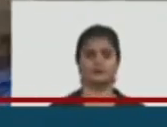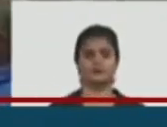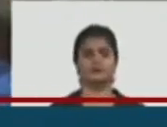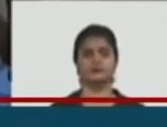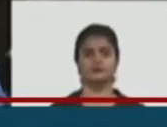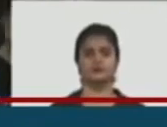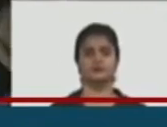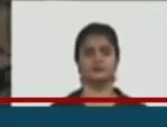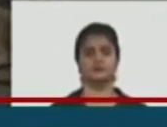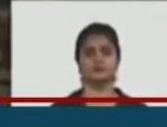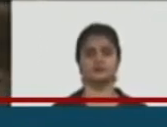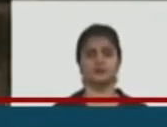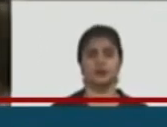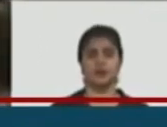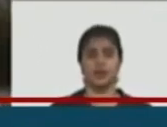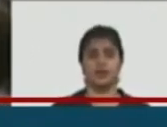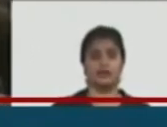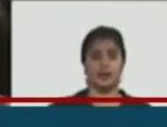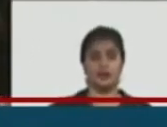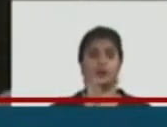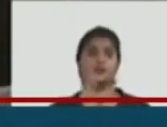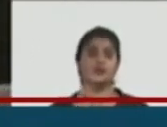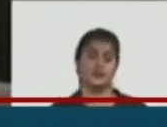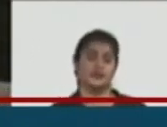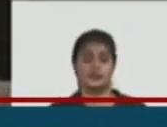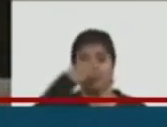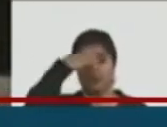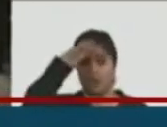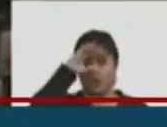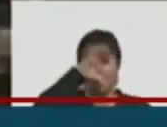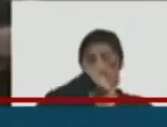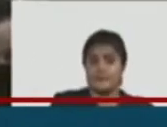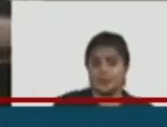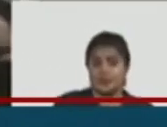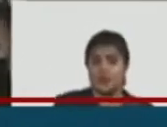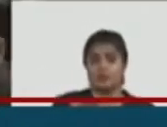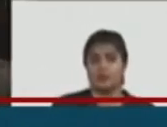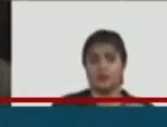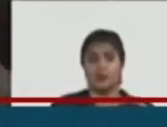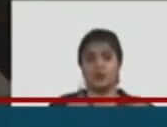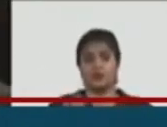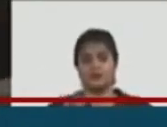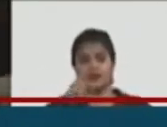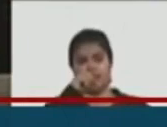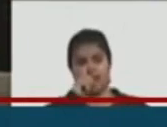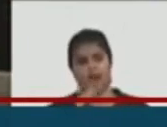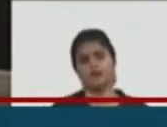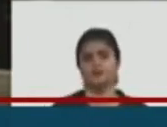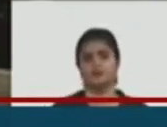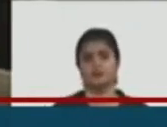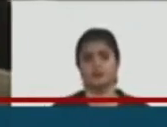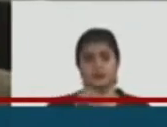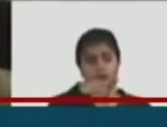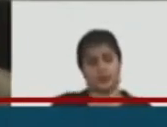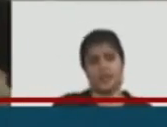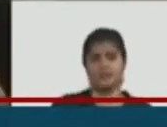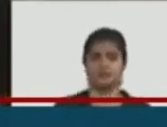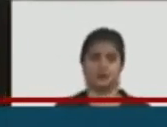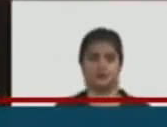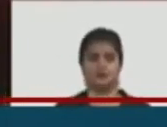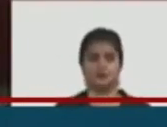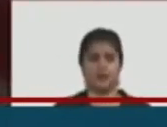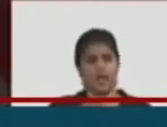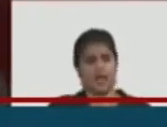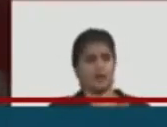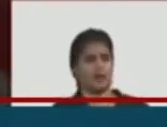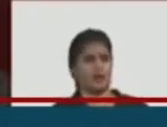and resume the infamous path of hatred with constant calls for vandalism and inciting terrorism. In their eagerness to create a climate